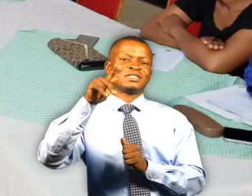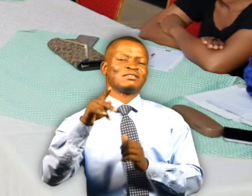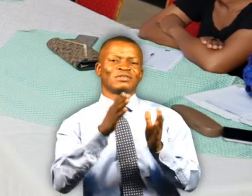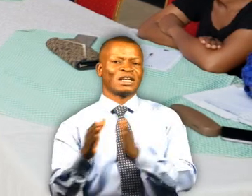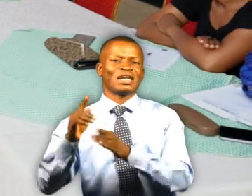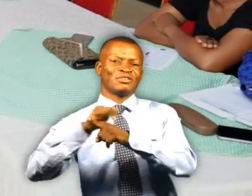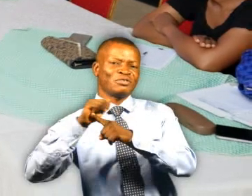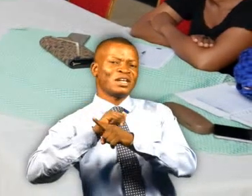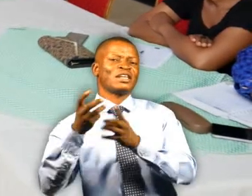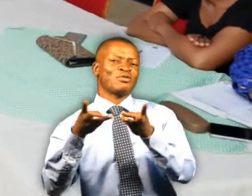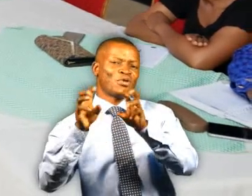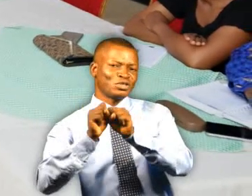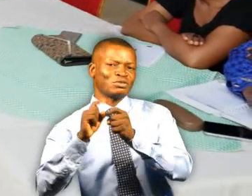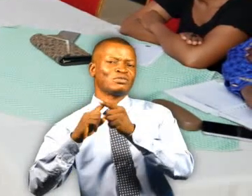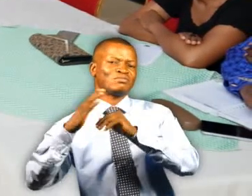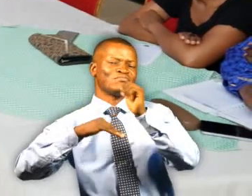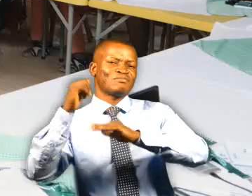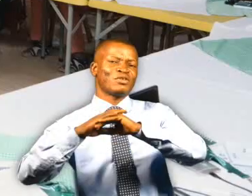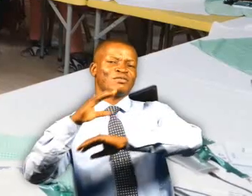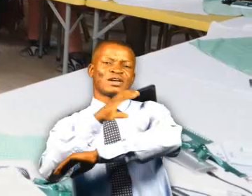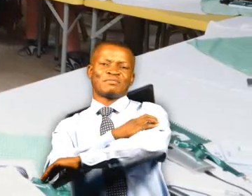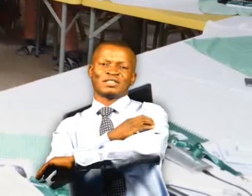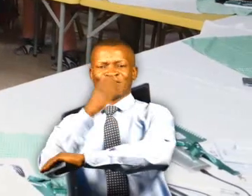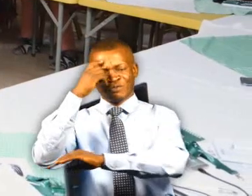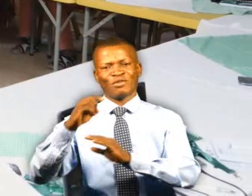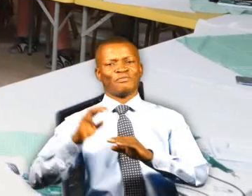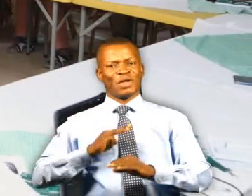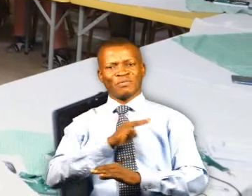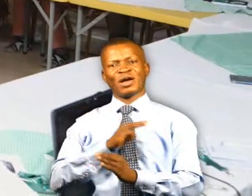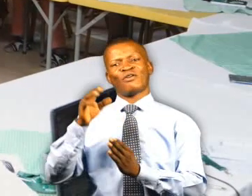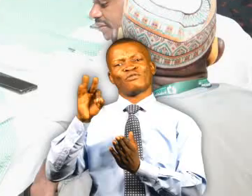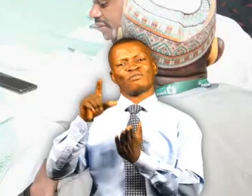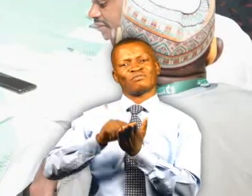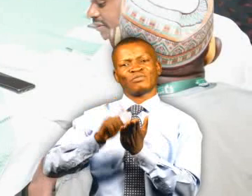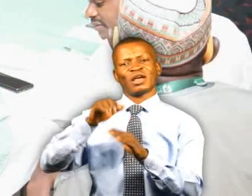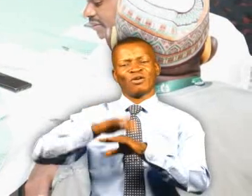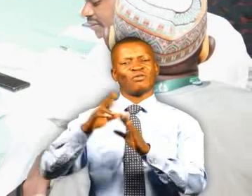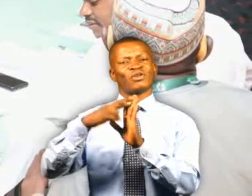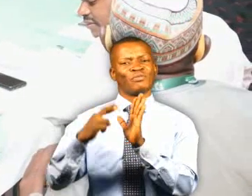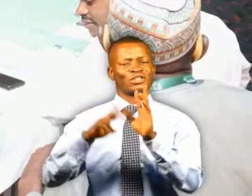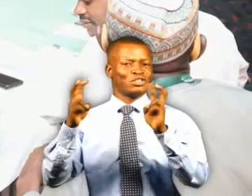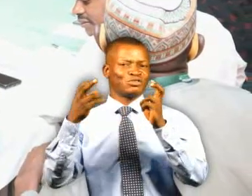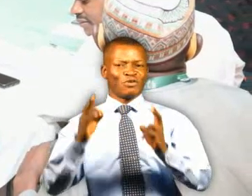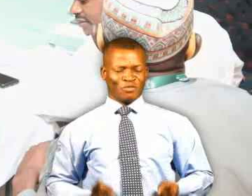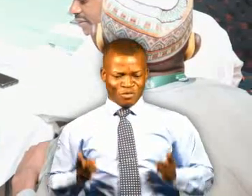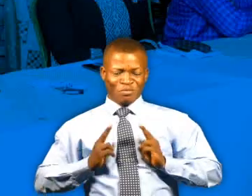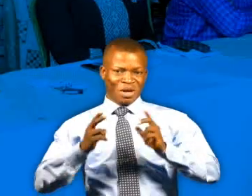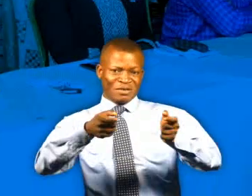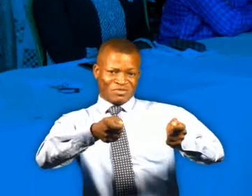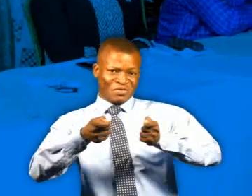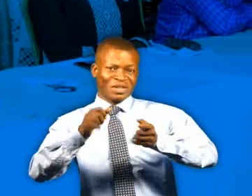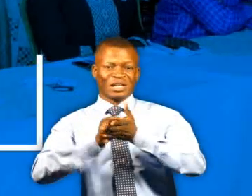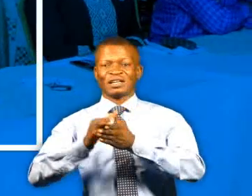NAPTIP, organized a training workshop to build capacity for members of the press on reporting issues of human trafficking.